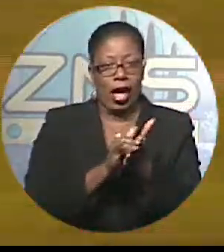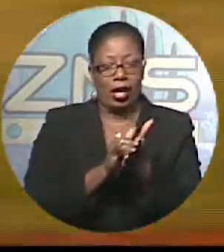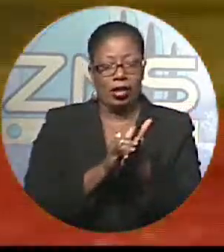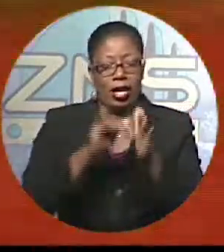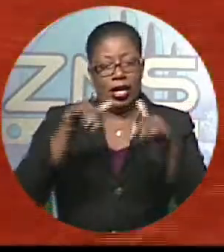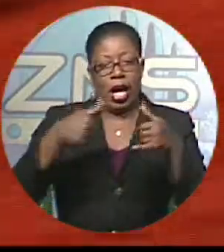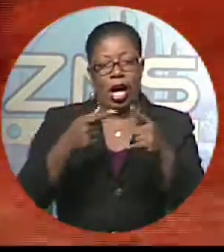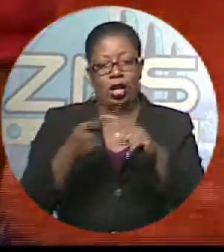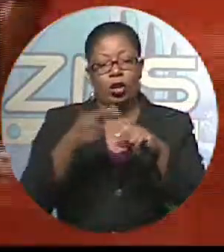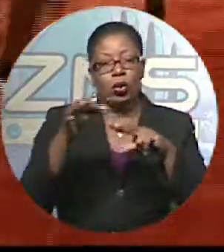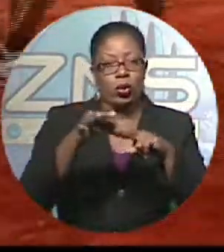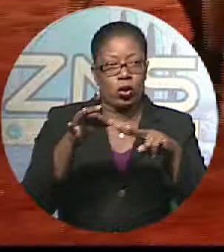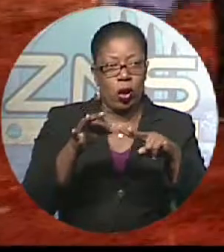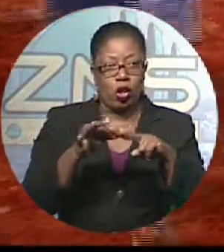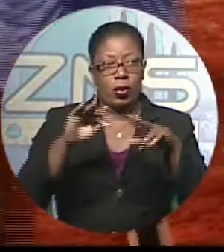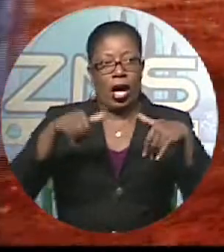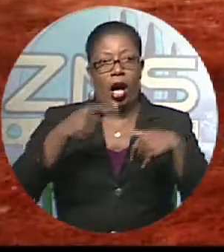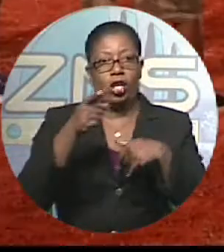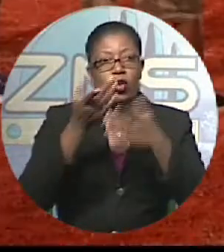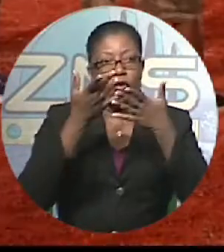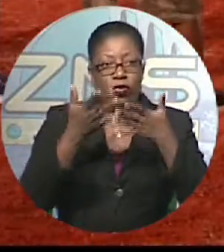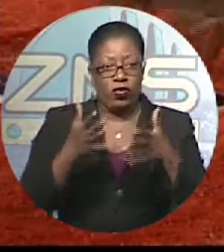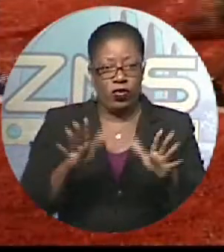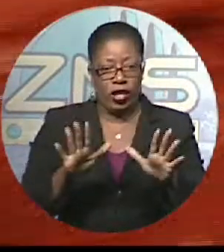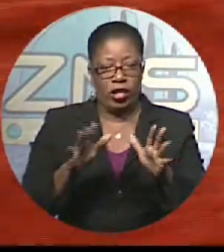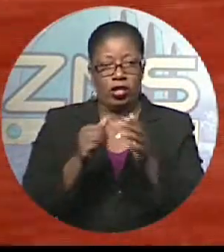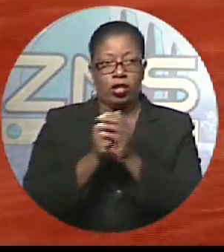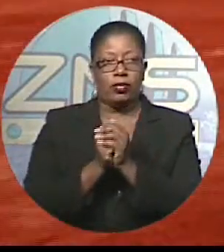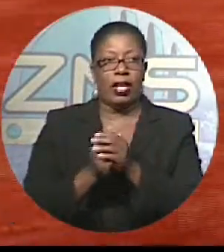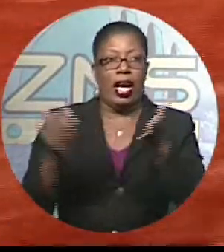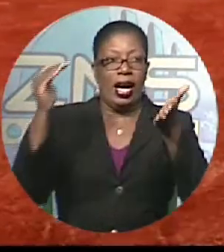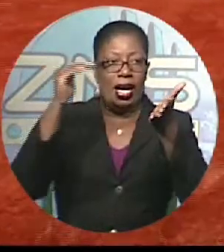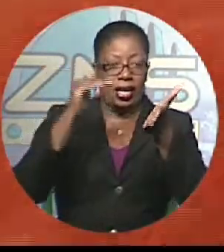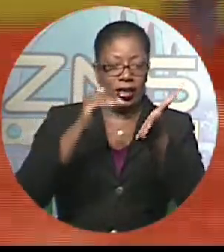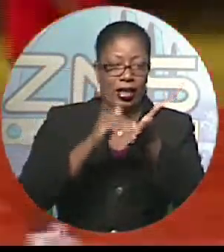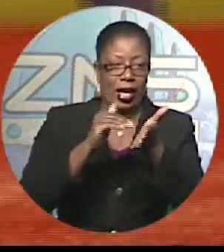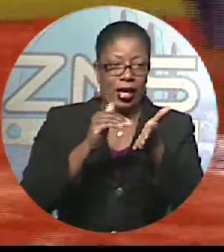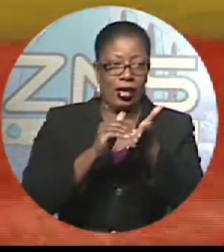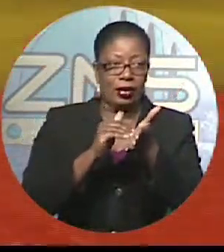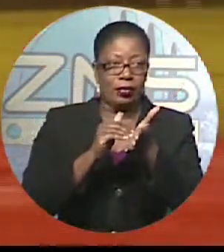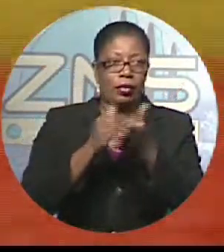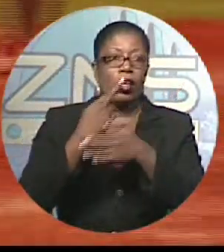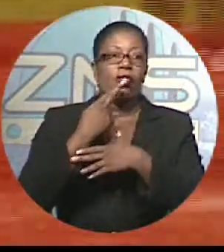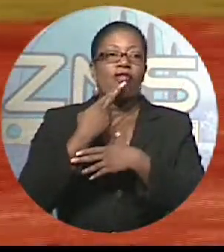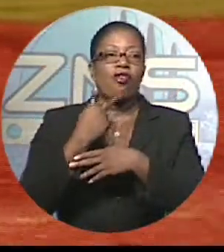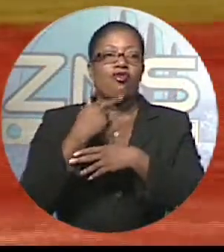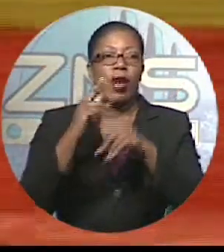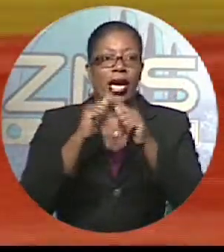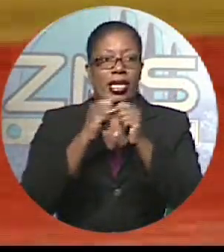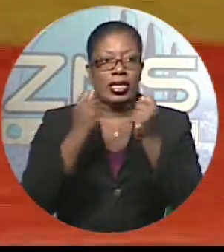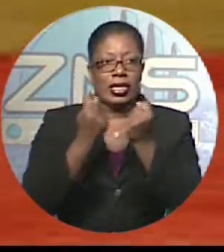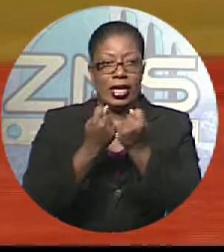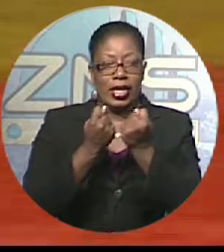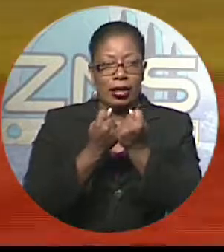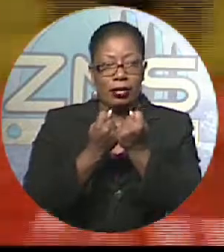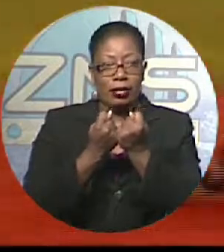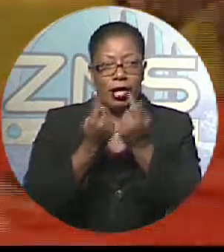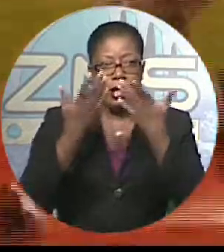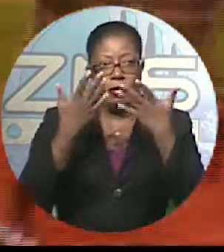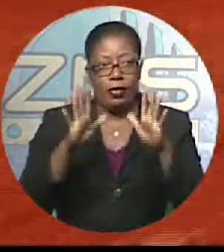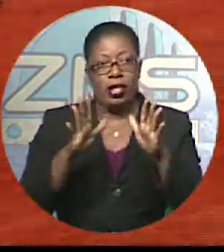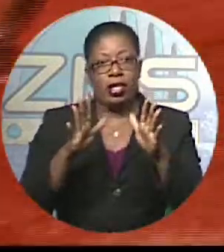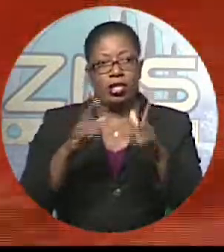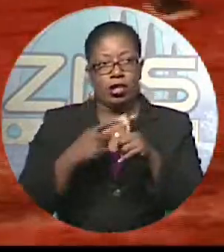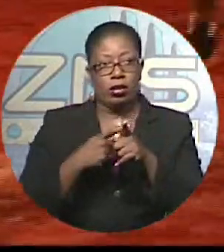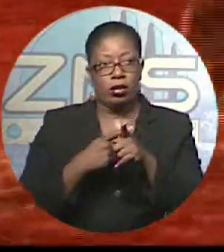you start, but how you finish. Once again, Amaliko carried the Red Comet team, this time completing the challenge